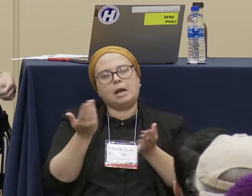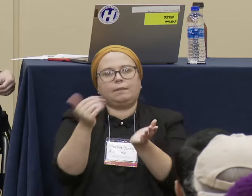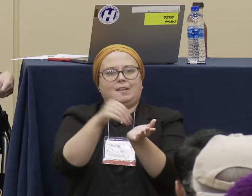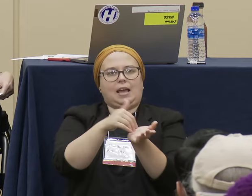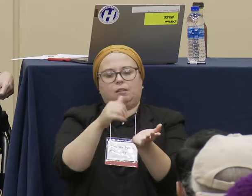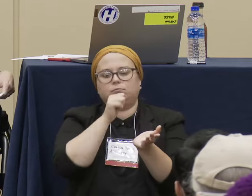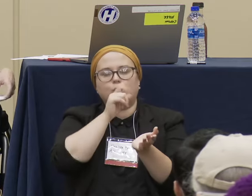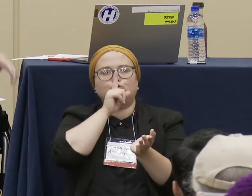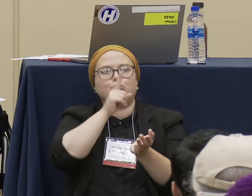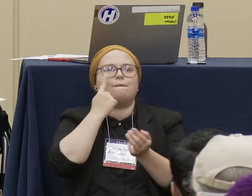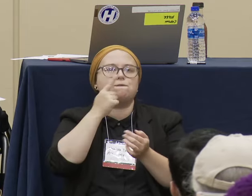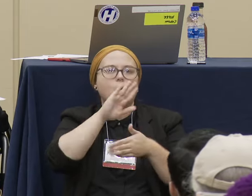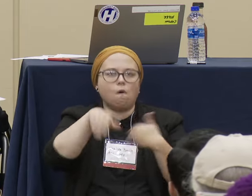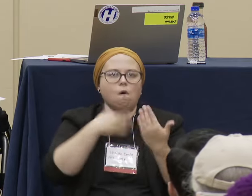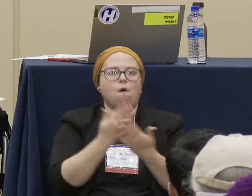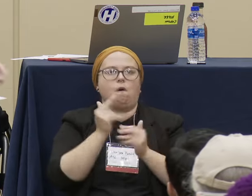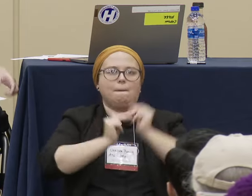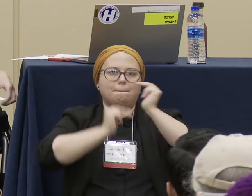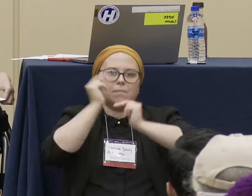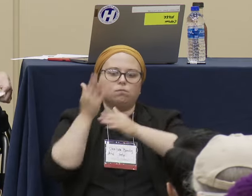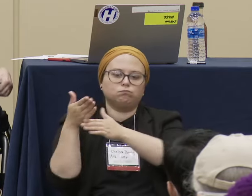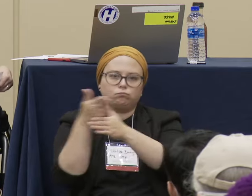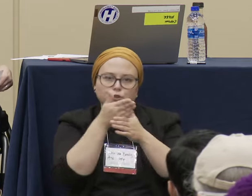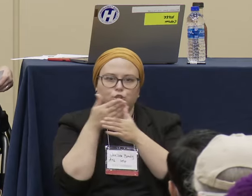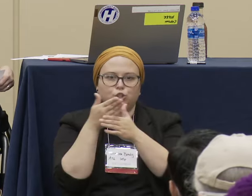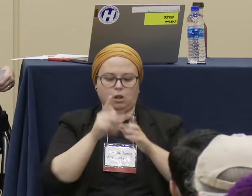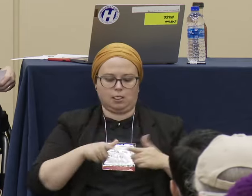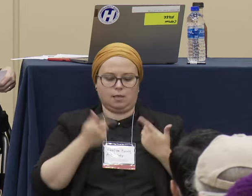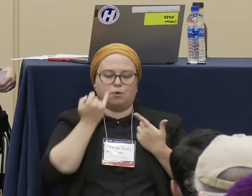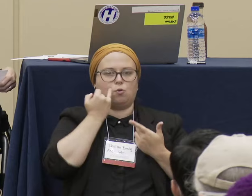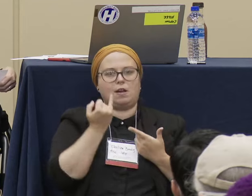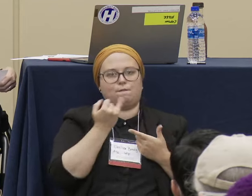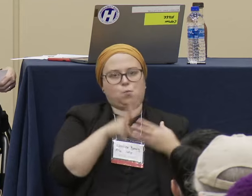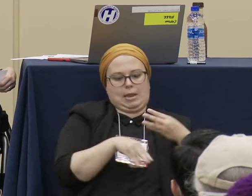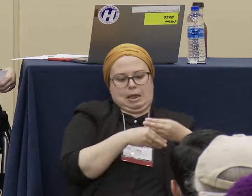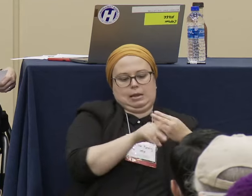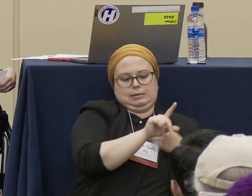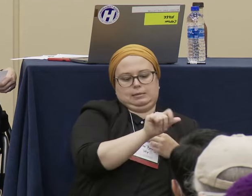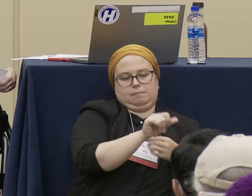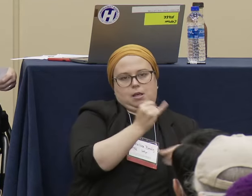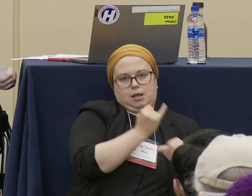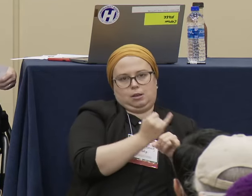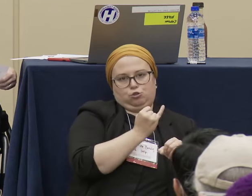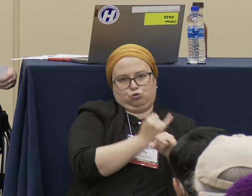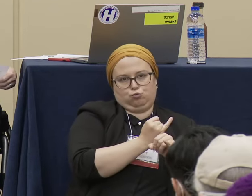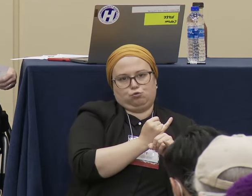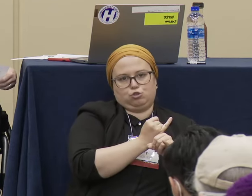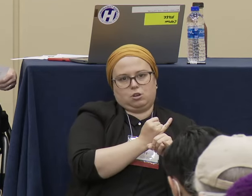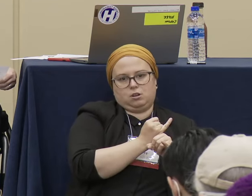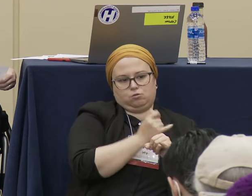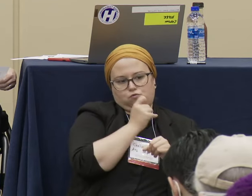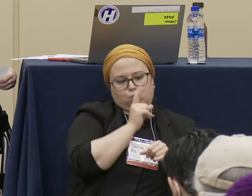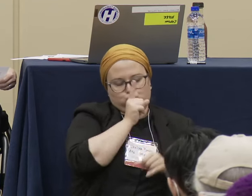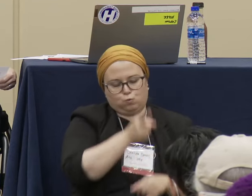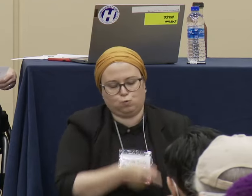this is not true to all carceral facilities if we add disability institutions into the mix.